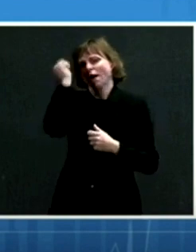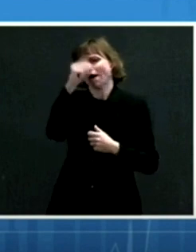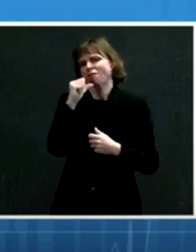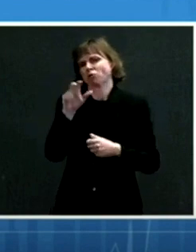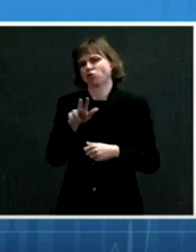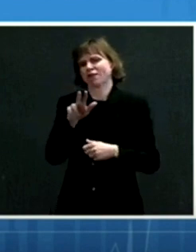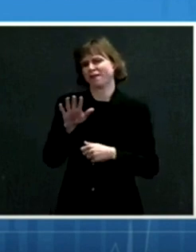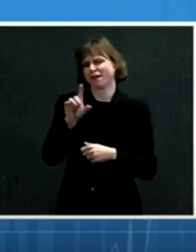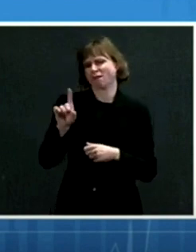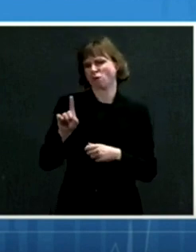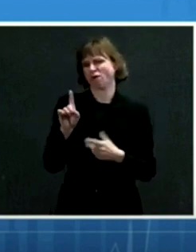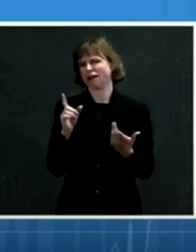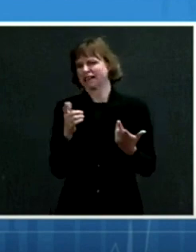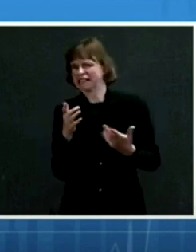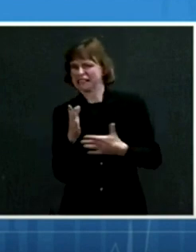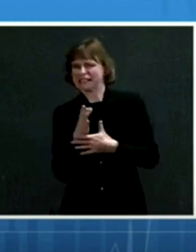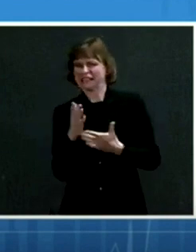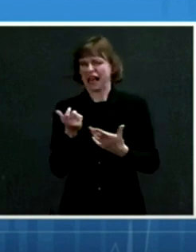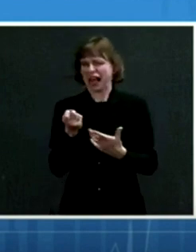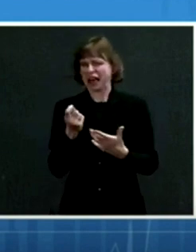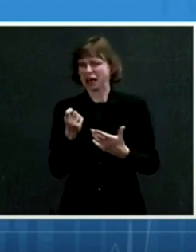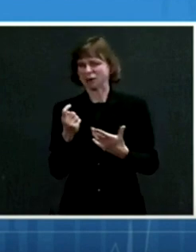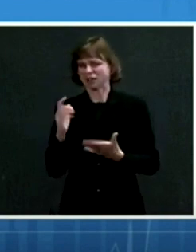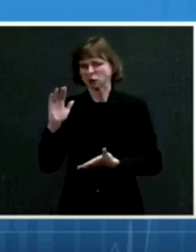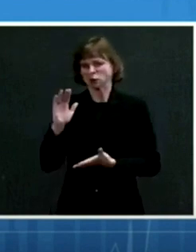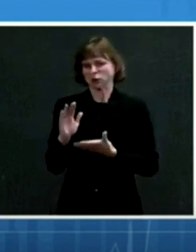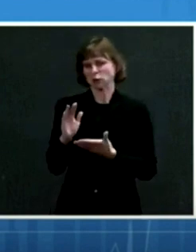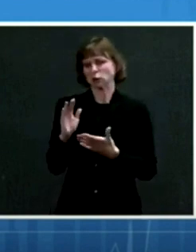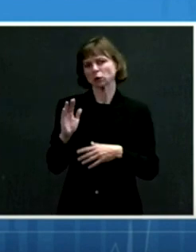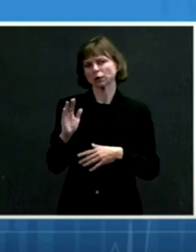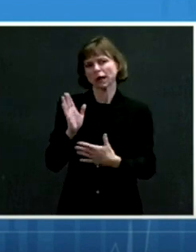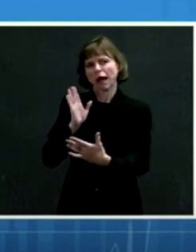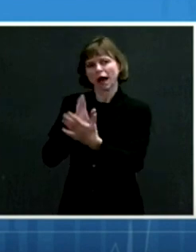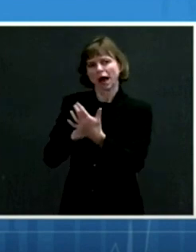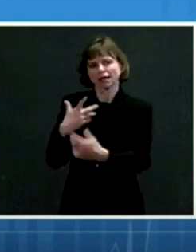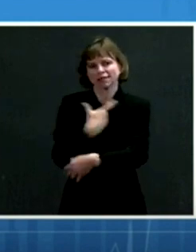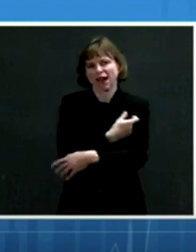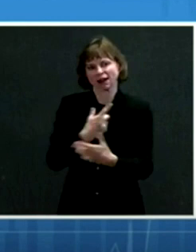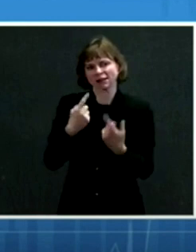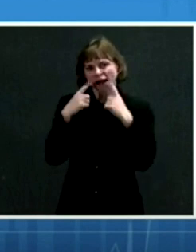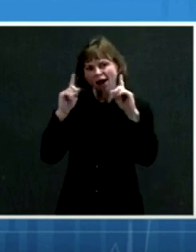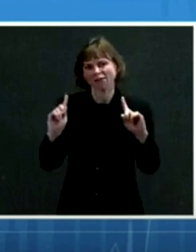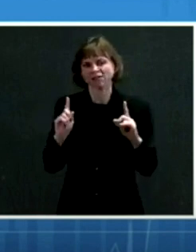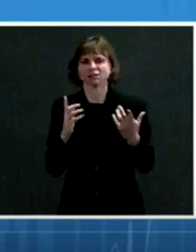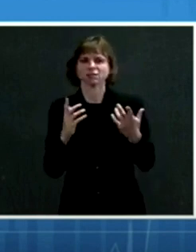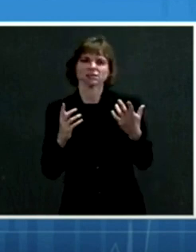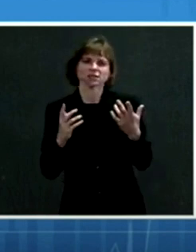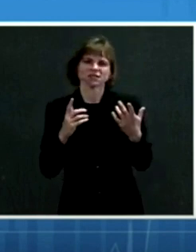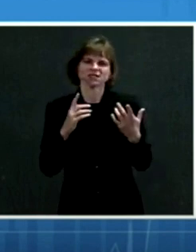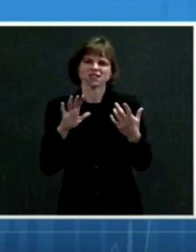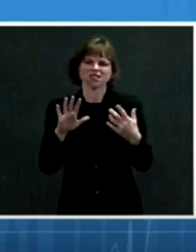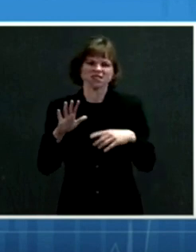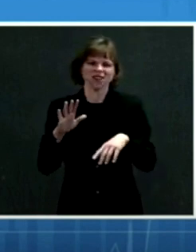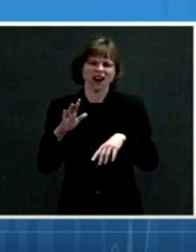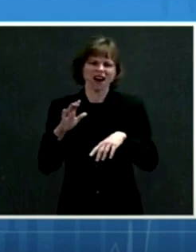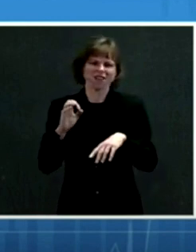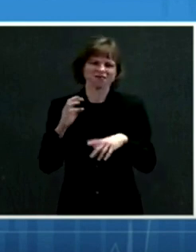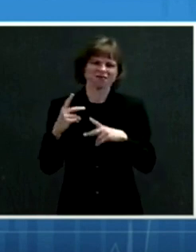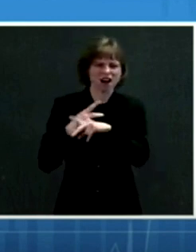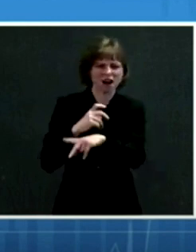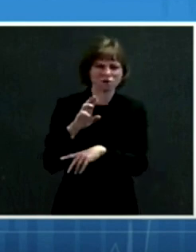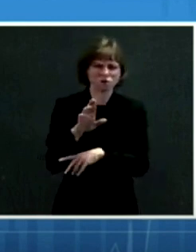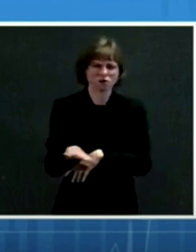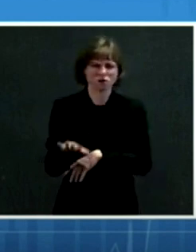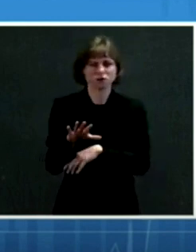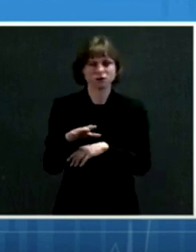which is moderately to severely reduced vaccine efficacy, about fivefold or so. The presence of variants has